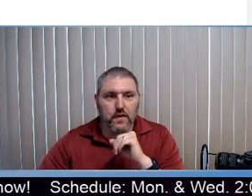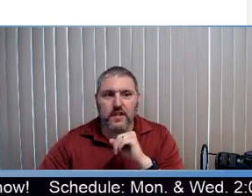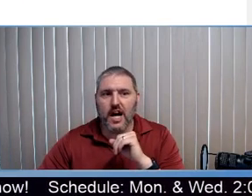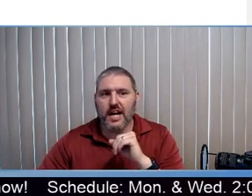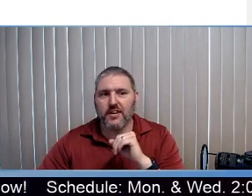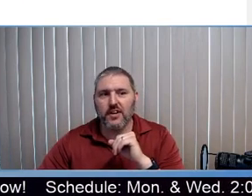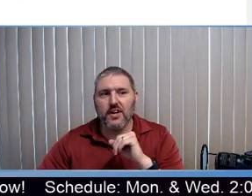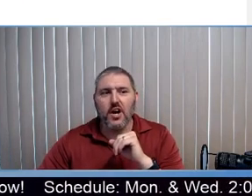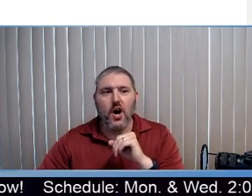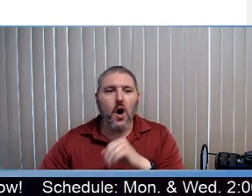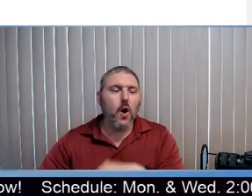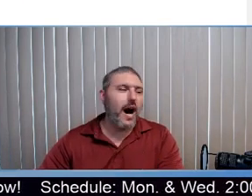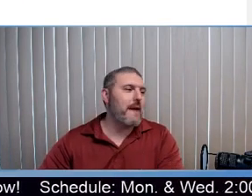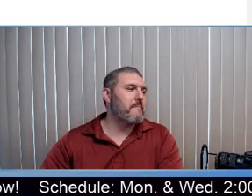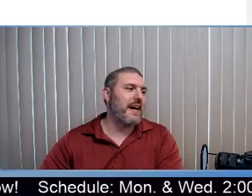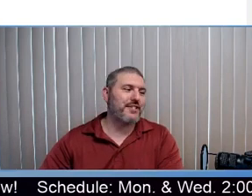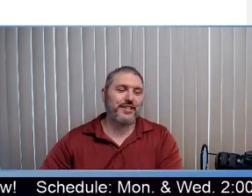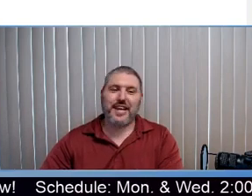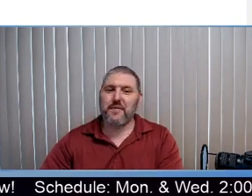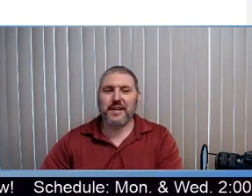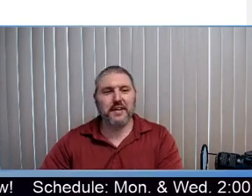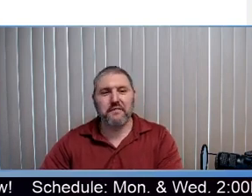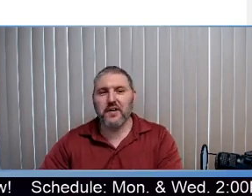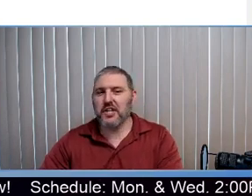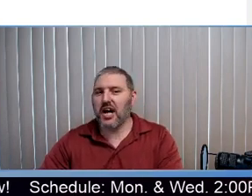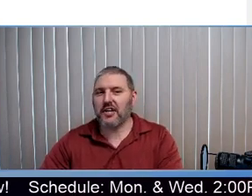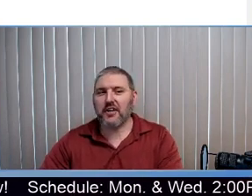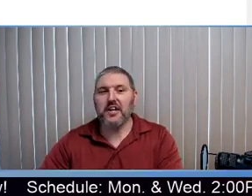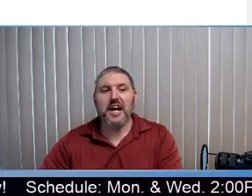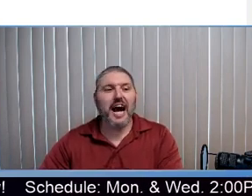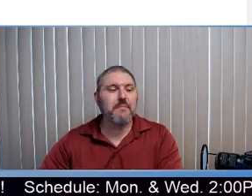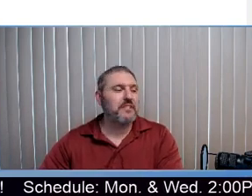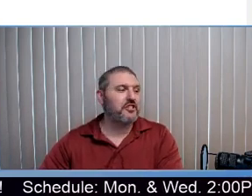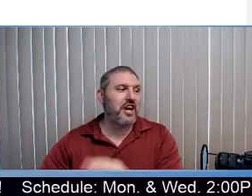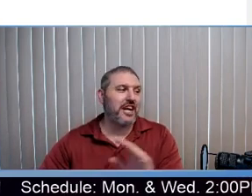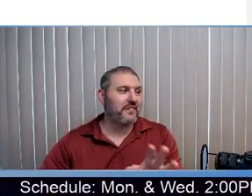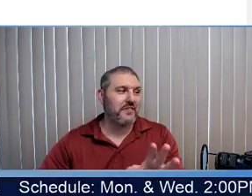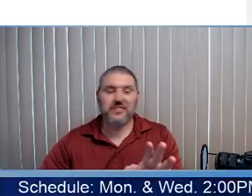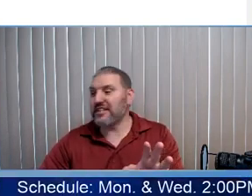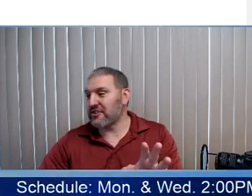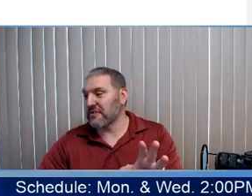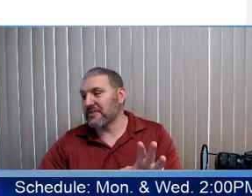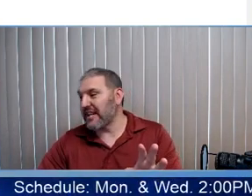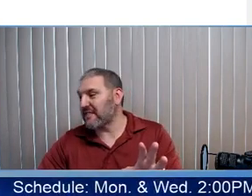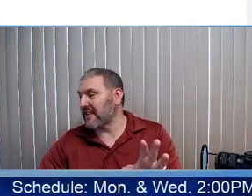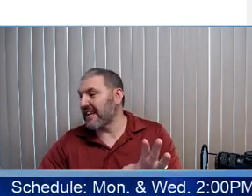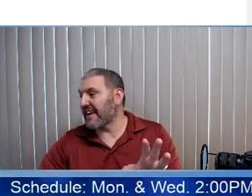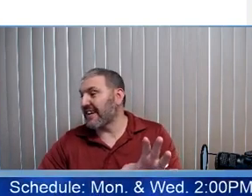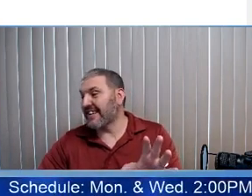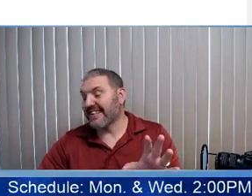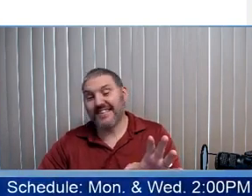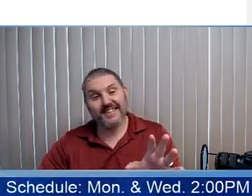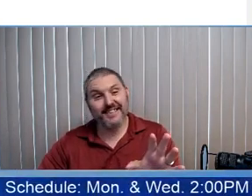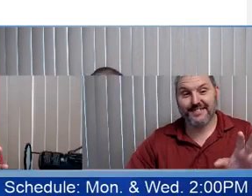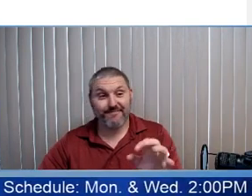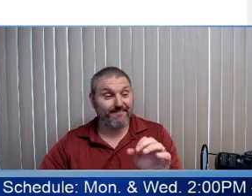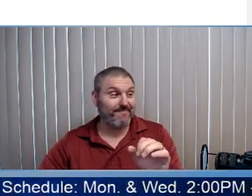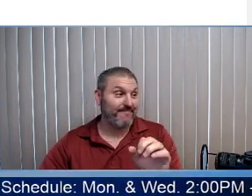Oh, Foot Locker. Oh, I bet you they went into Foot Locker. I'd be shocked if there's any shoes left in there.